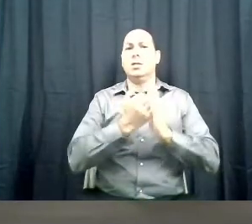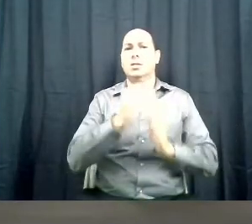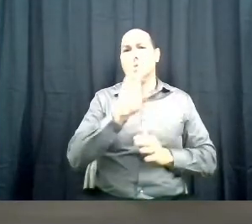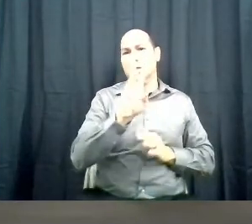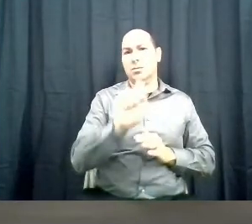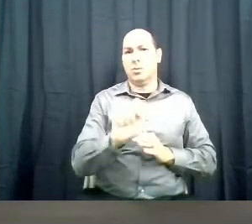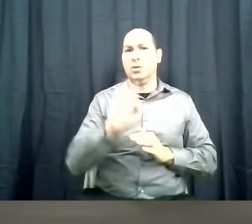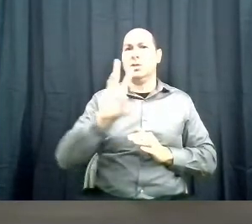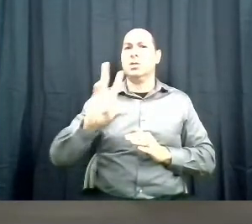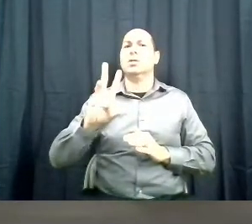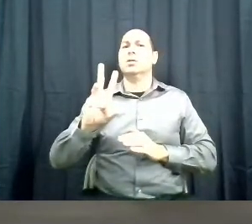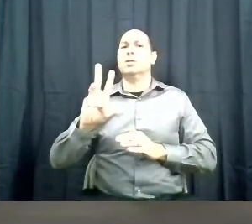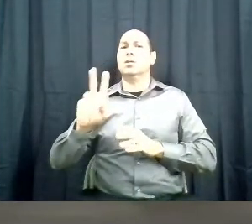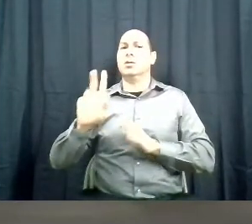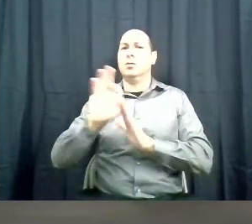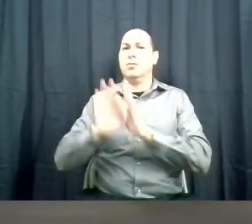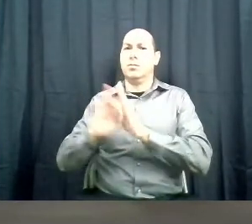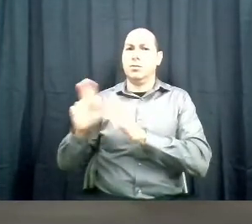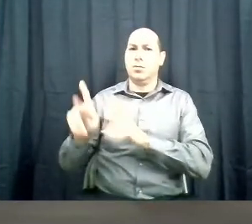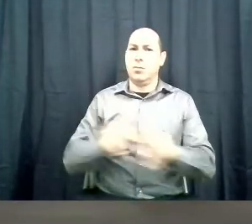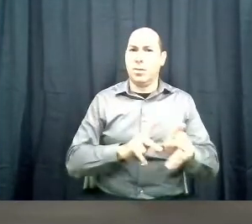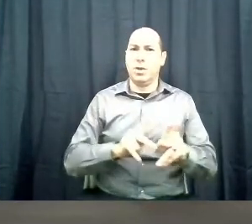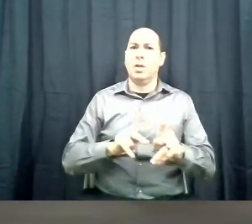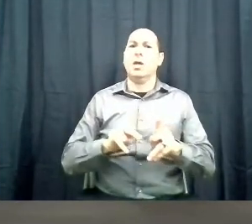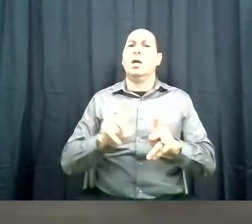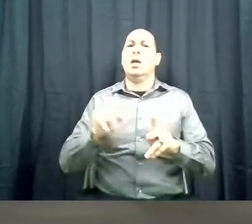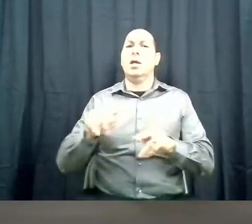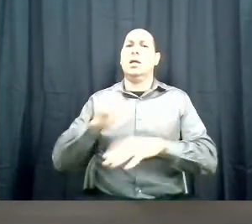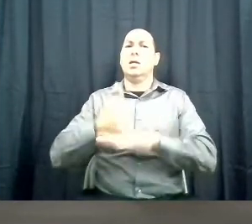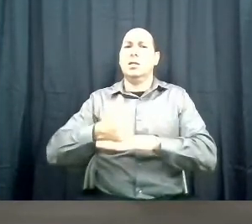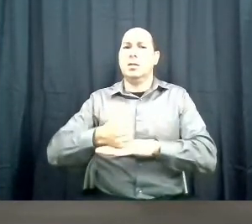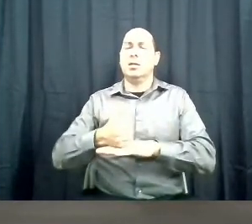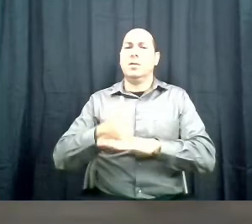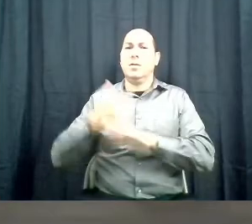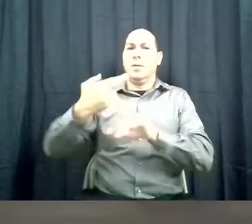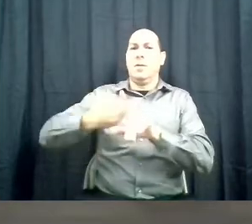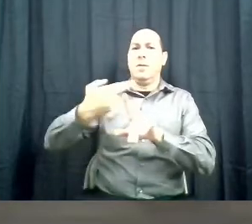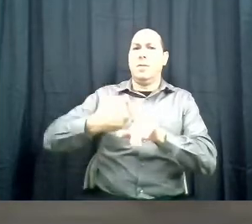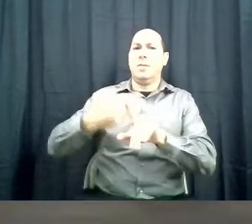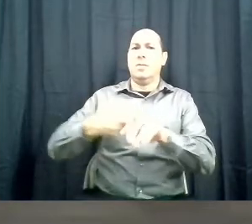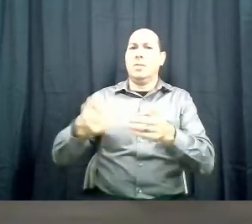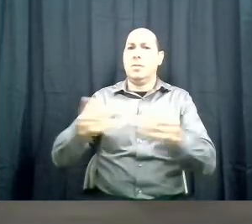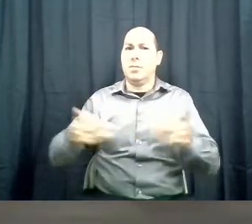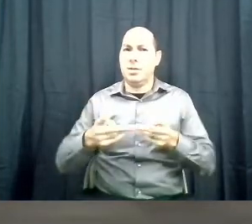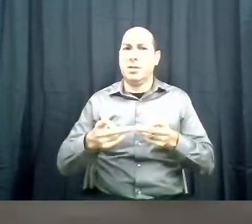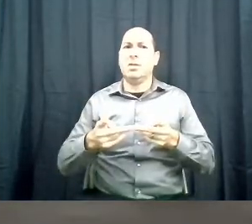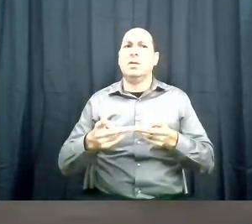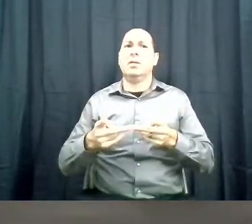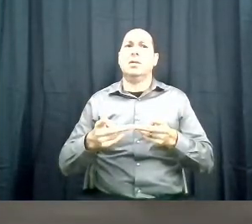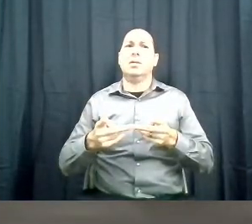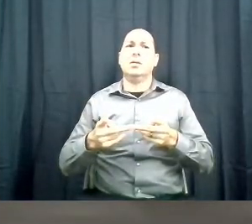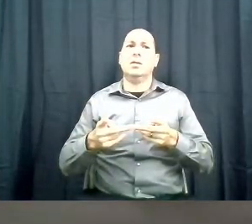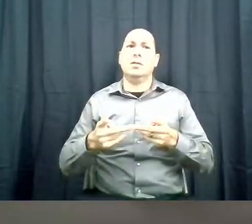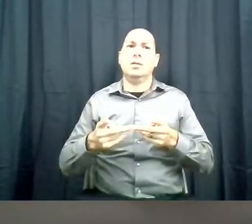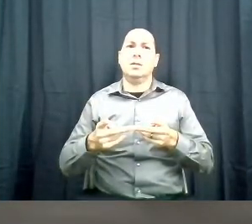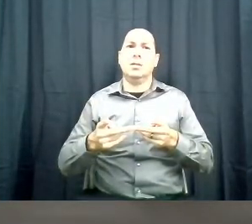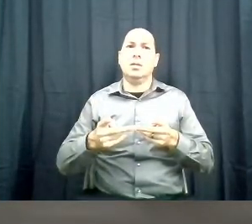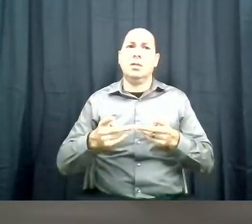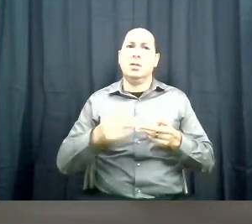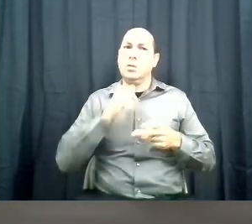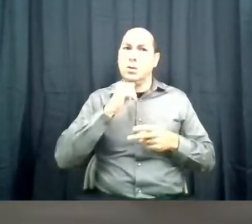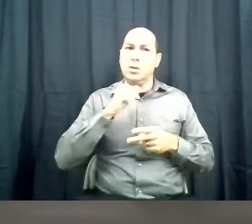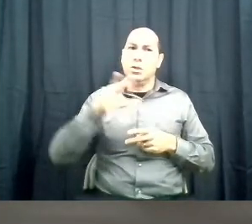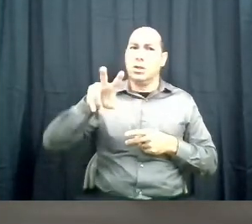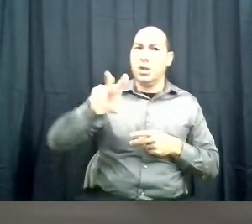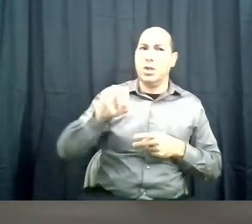states the divestment of non-rentable properties. Based on current information, Pritco has approximately 30% of the units